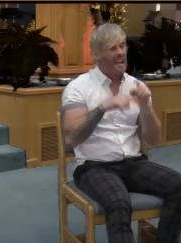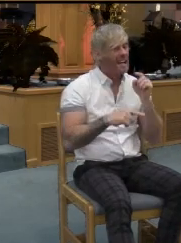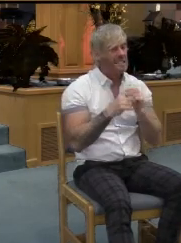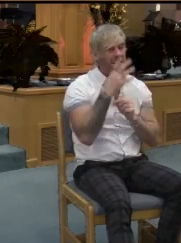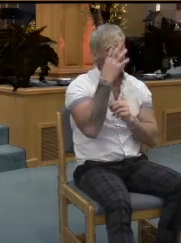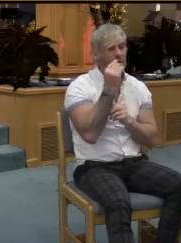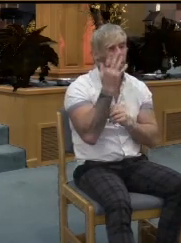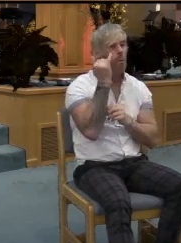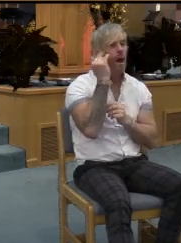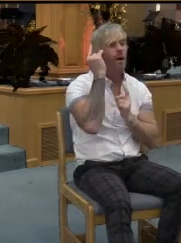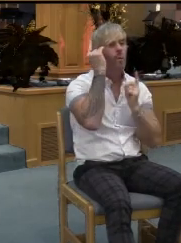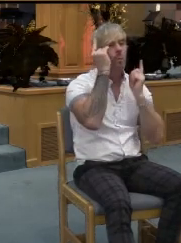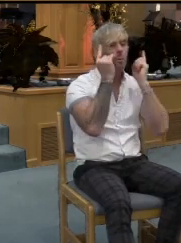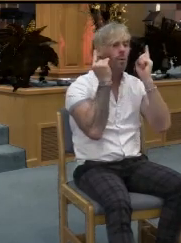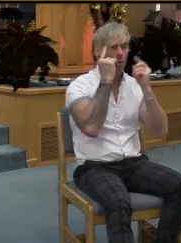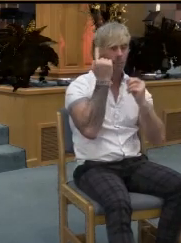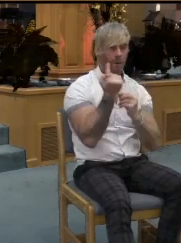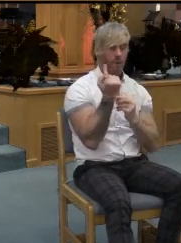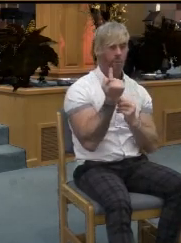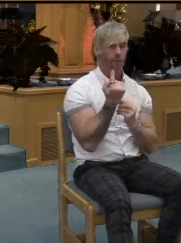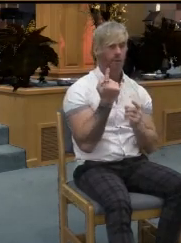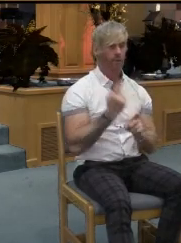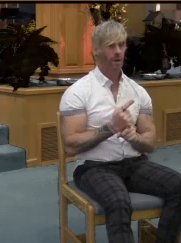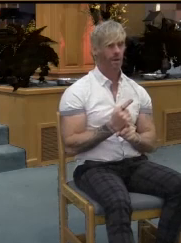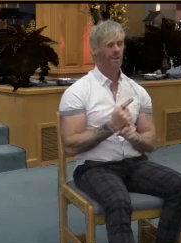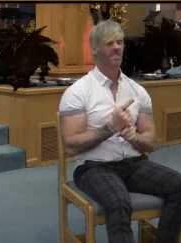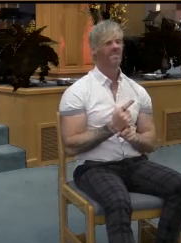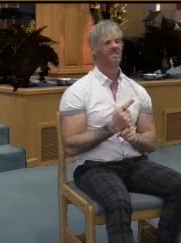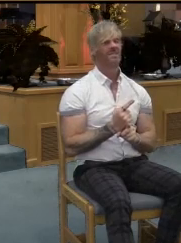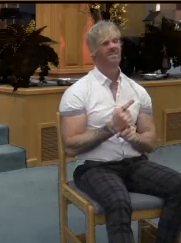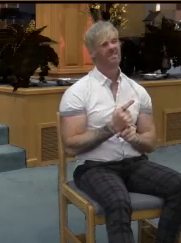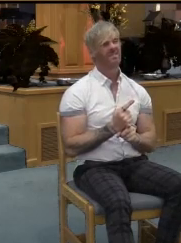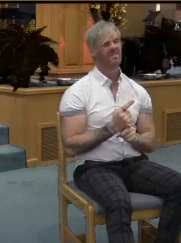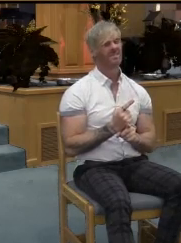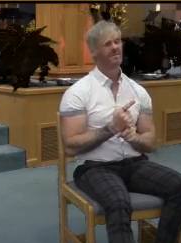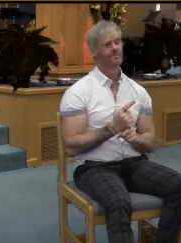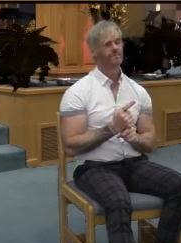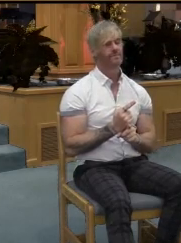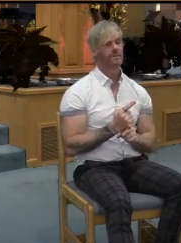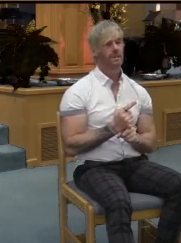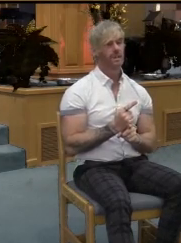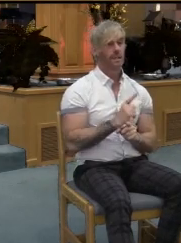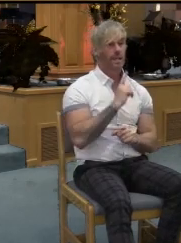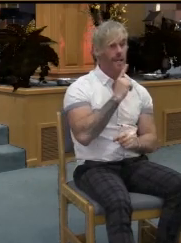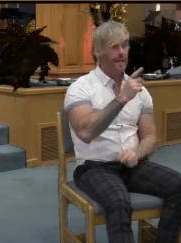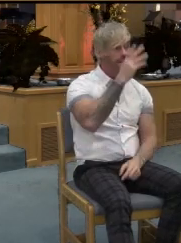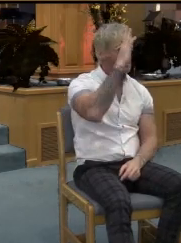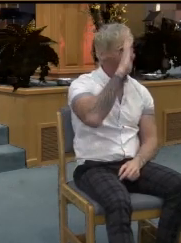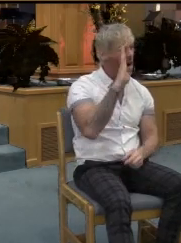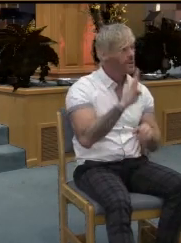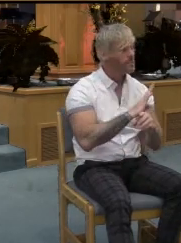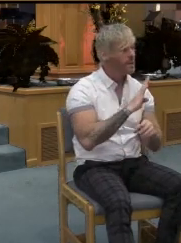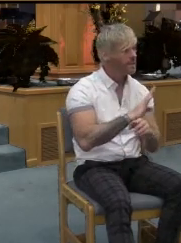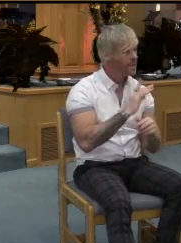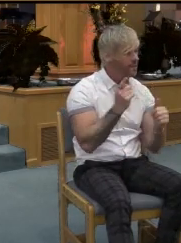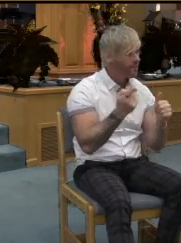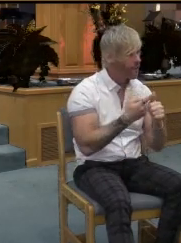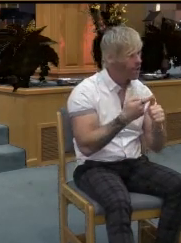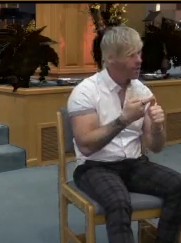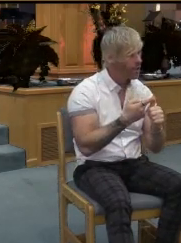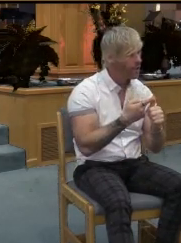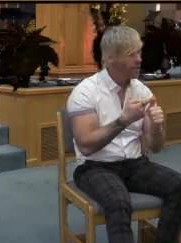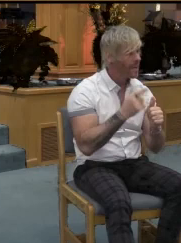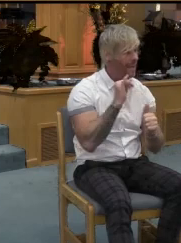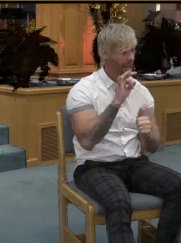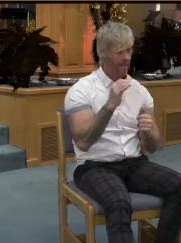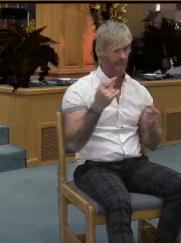you're worried about something? Do we really put God's business first? If we do put God's business first, we can be